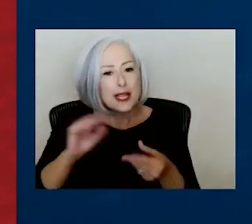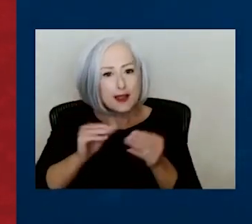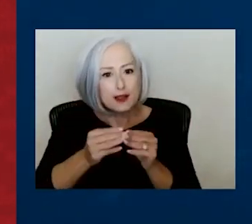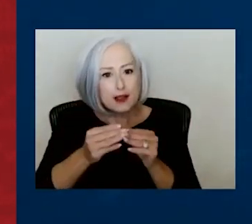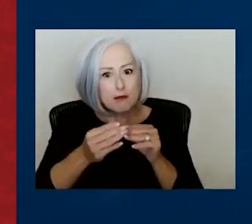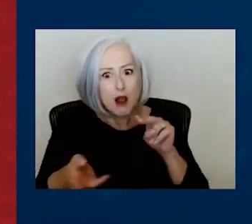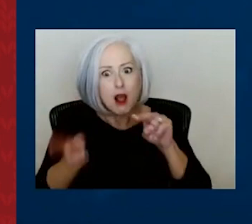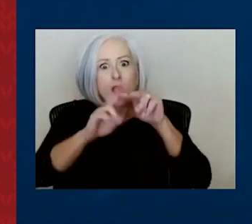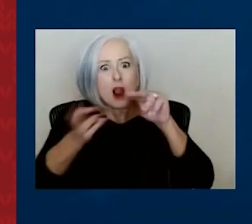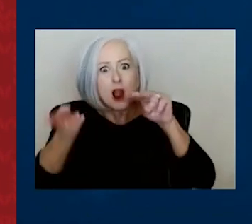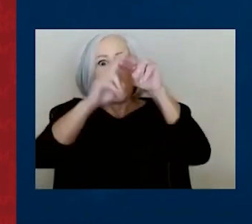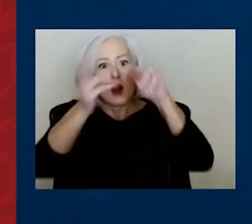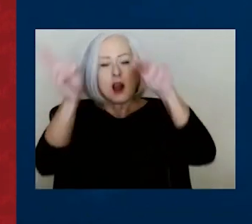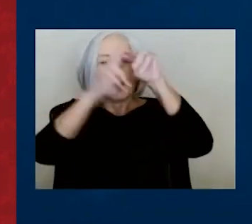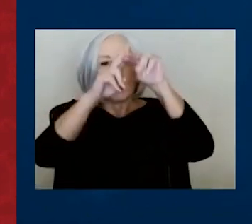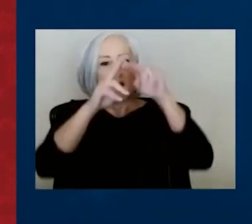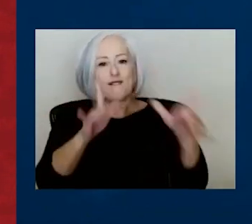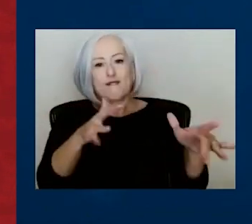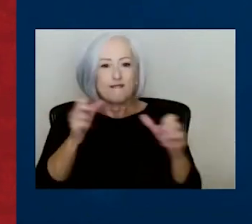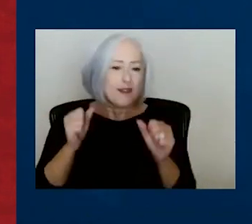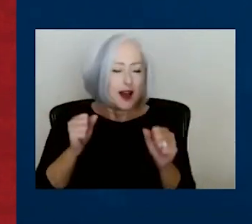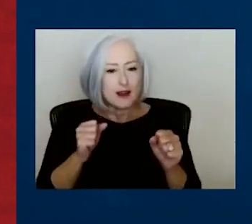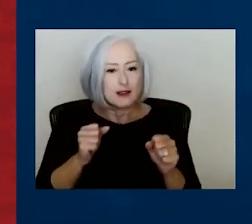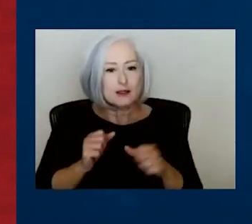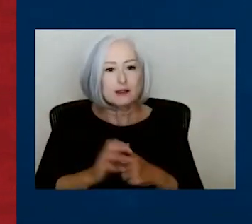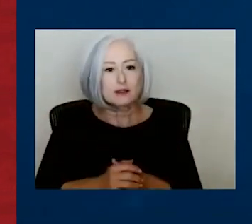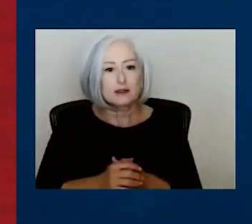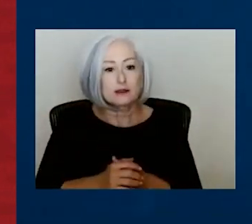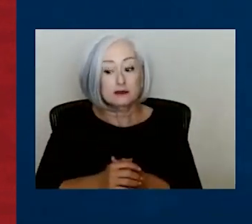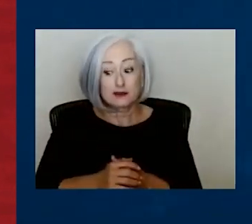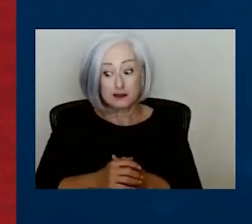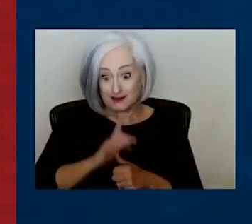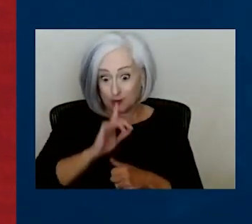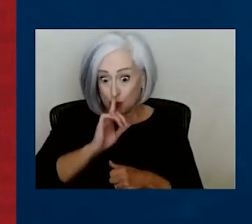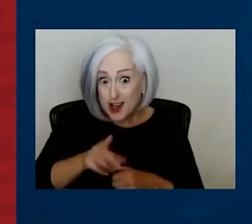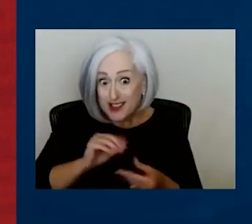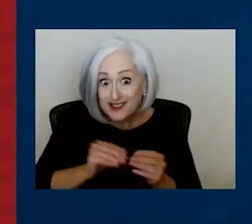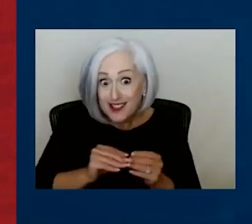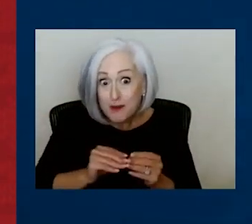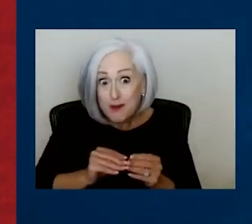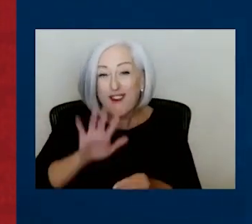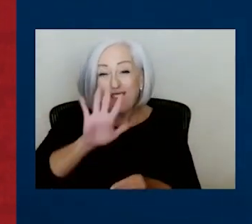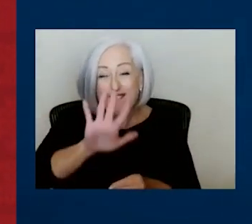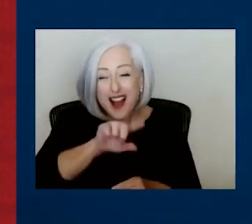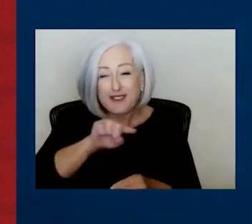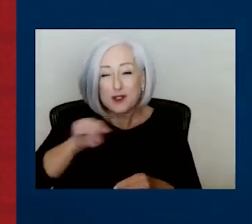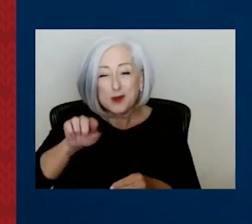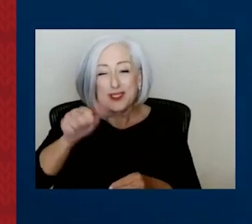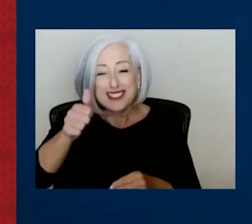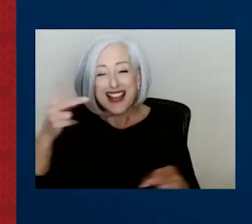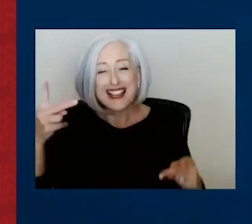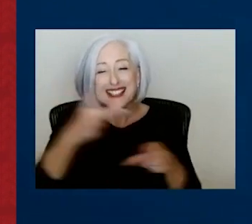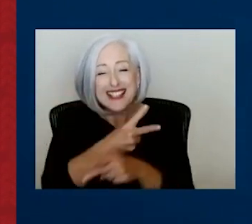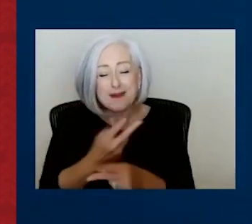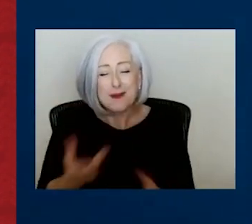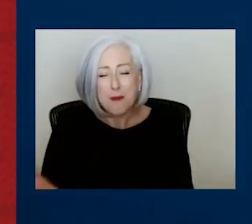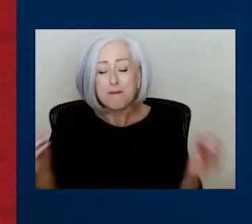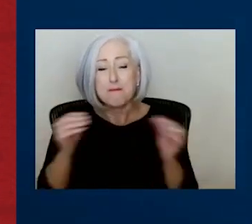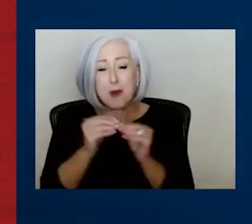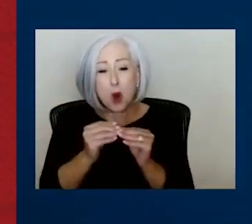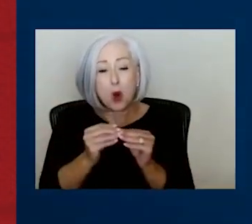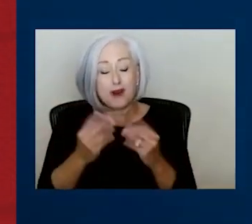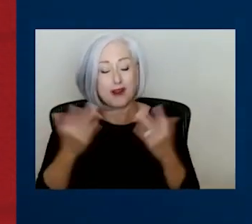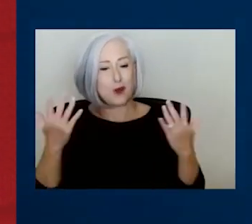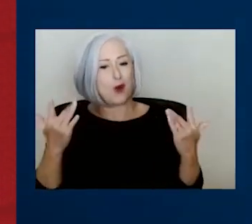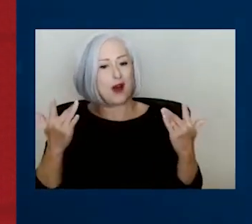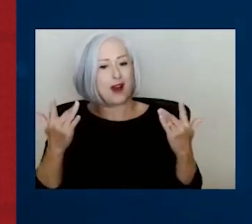real numbers are probably 5 to 10 times that, right? That's the real number because we don't do as much testing. If you look down below,